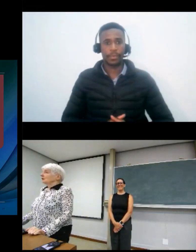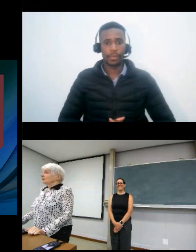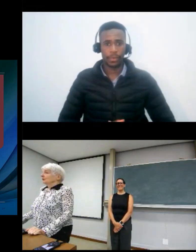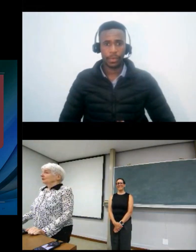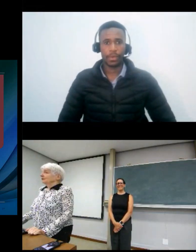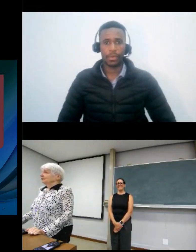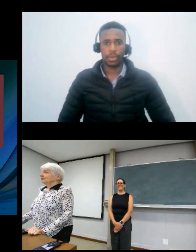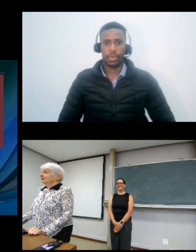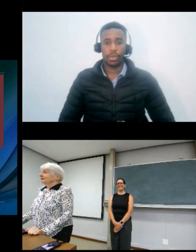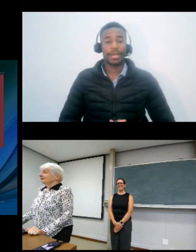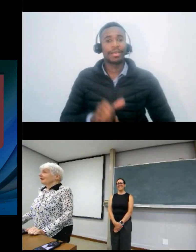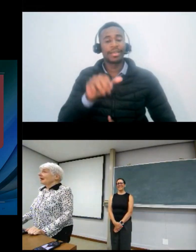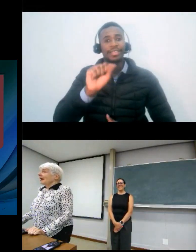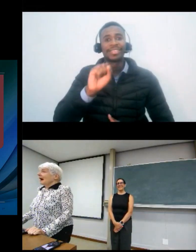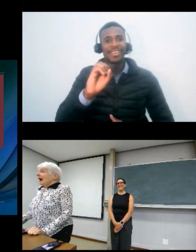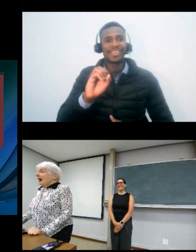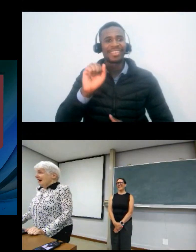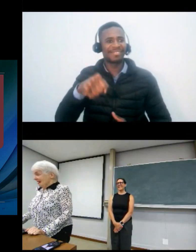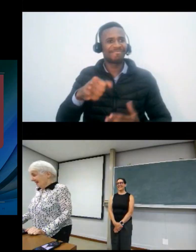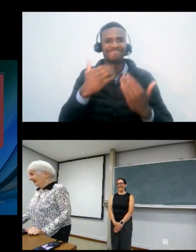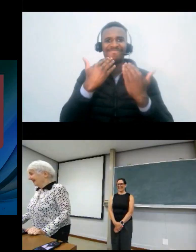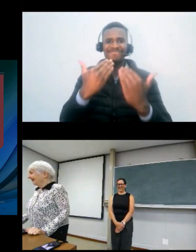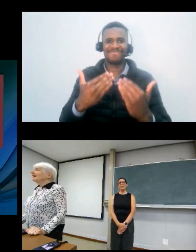So, thank you.